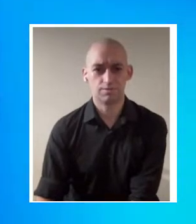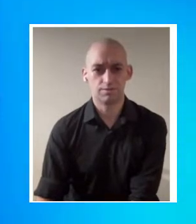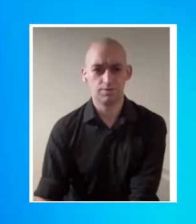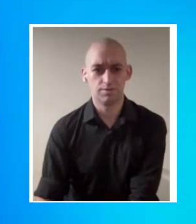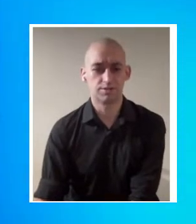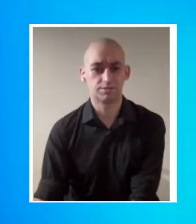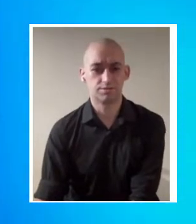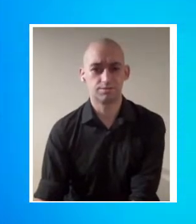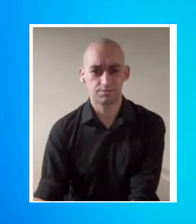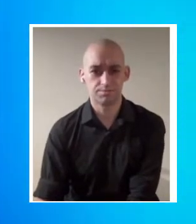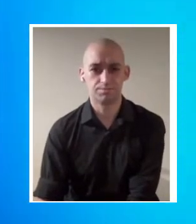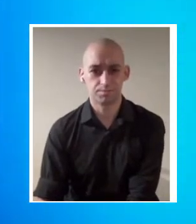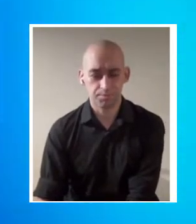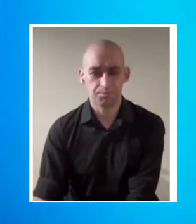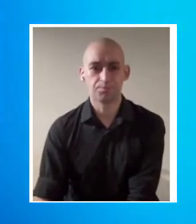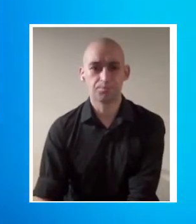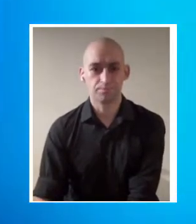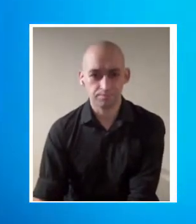like